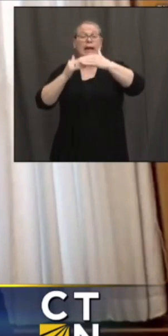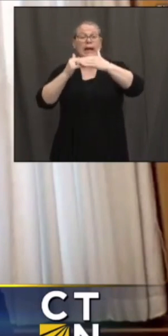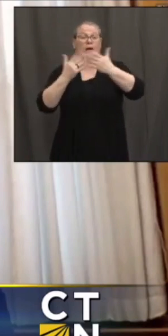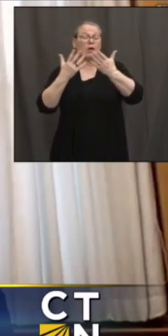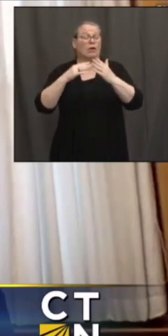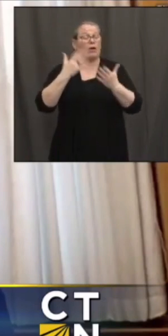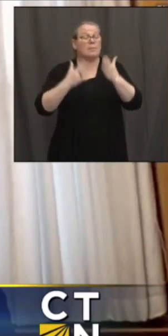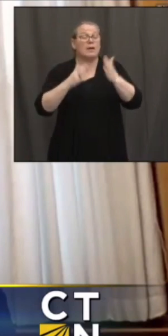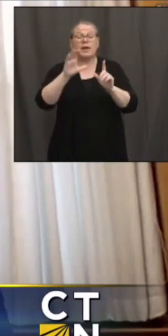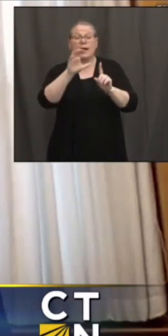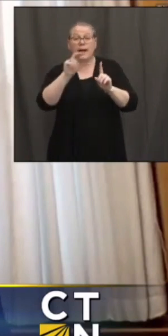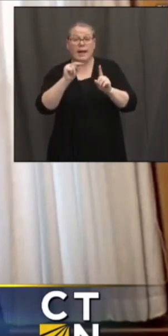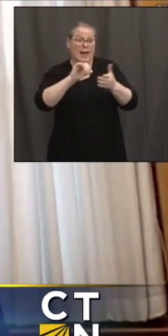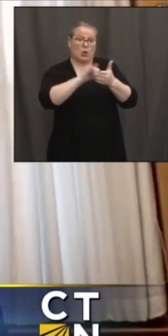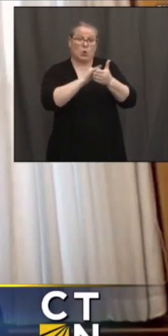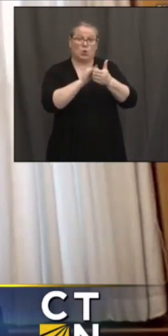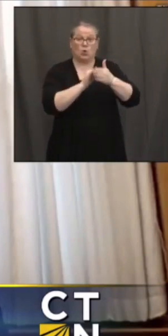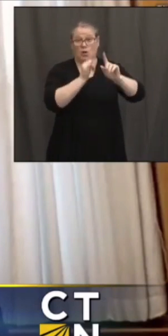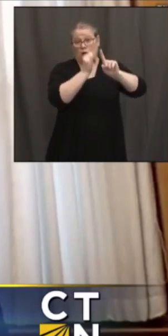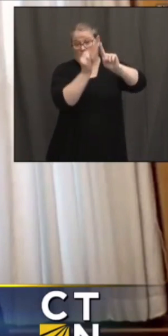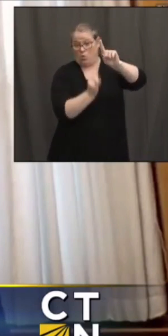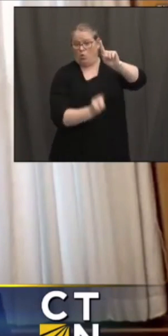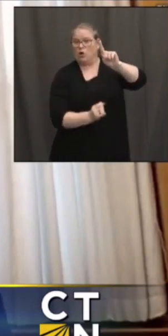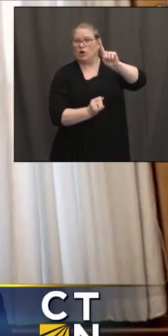if that New York workplace is doing a